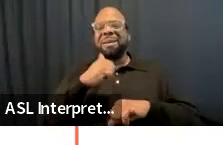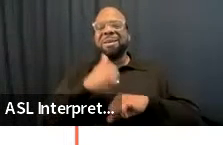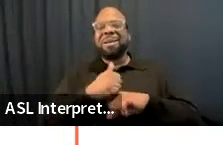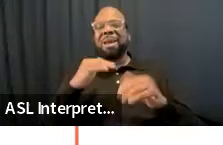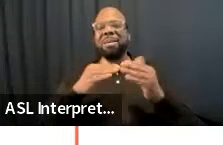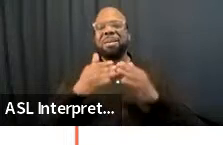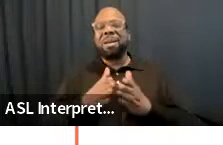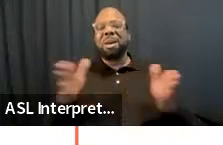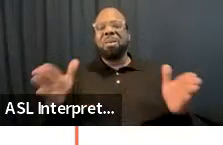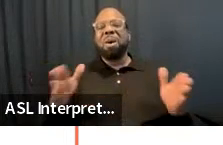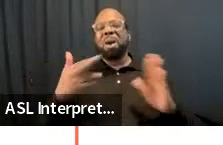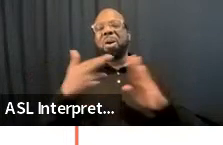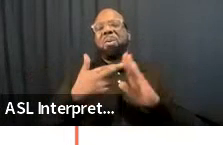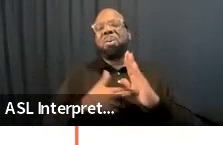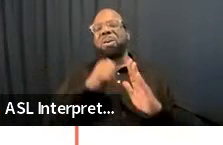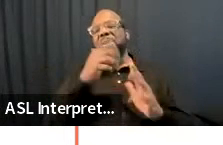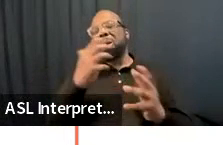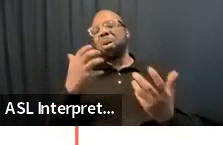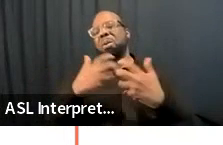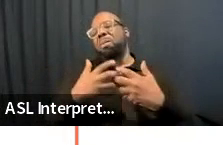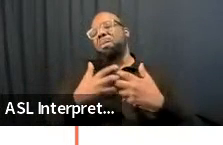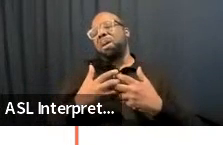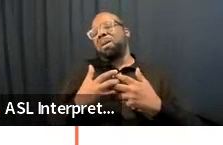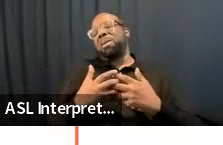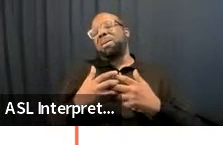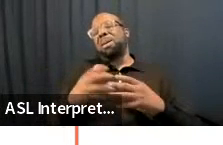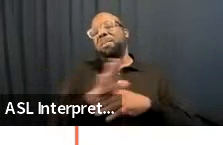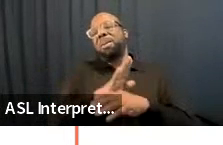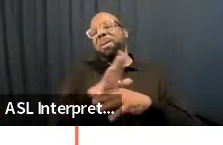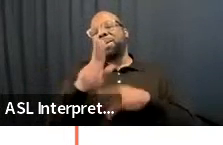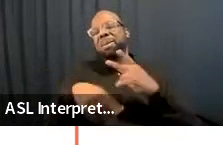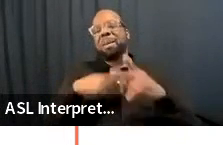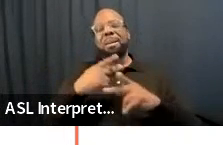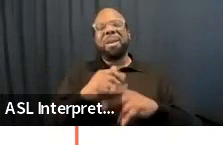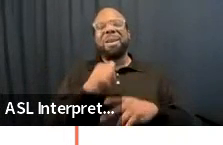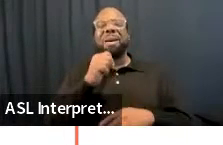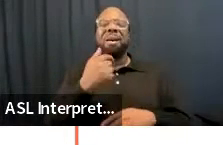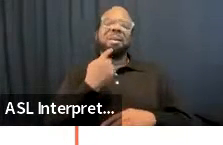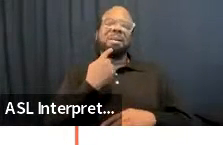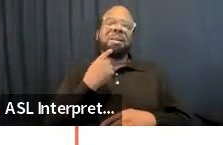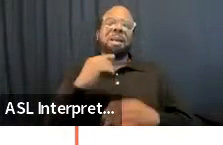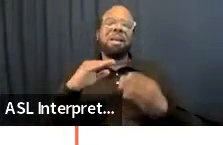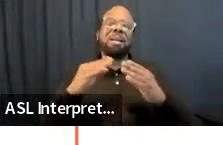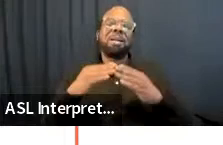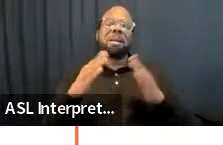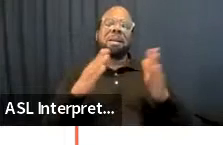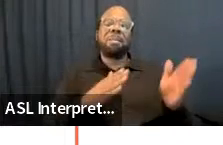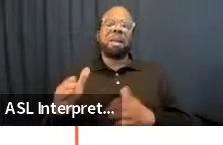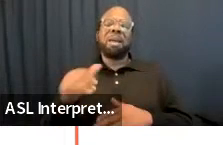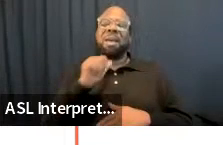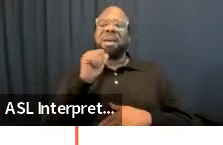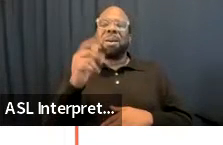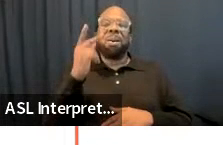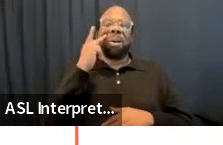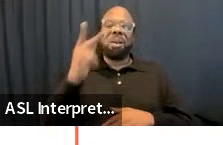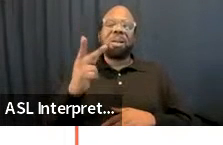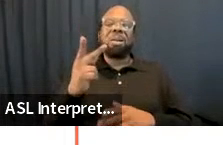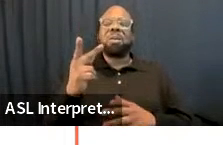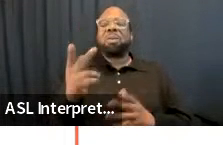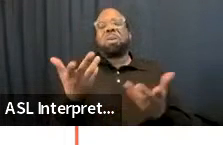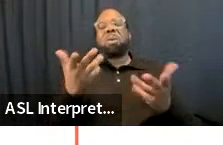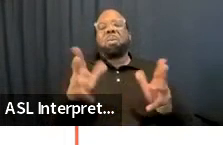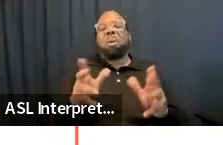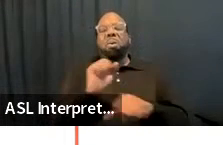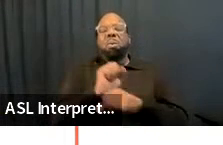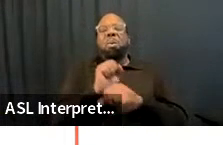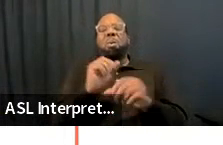match existing building types and therefore not work well. So this is not to say that city planning doesn't look to work with communities to